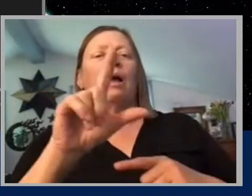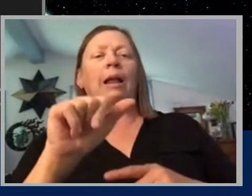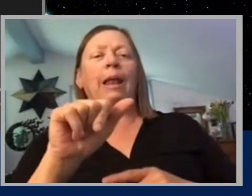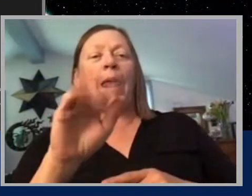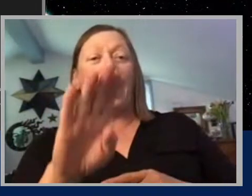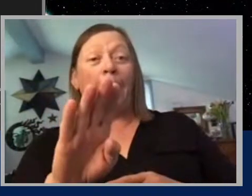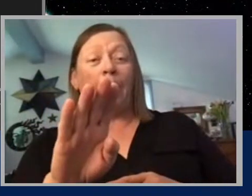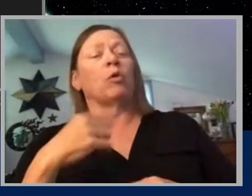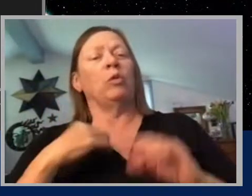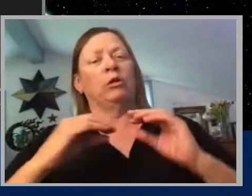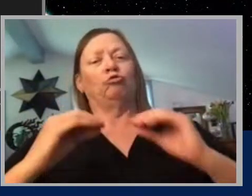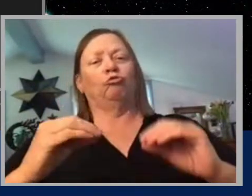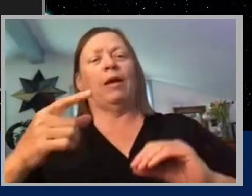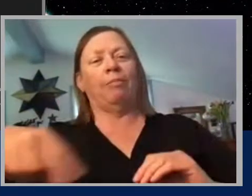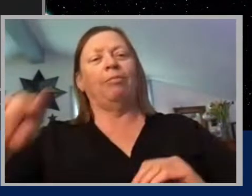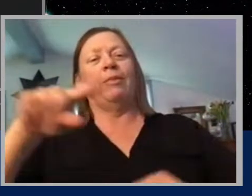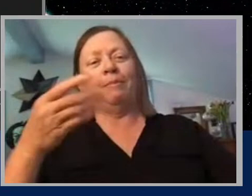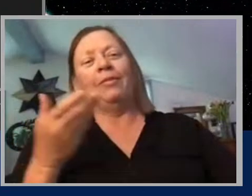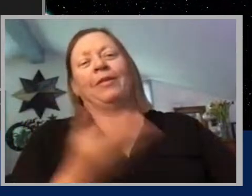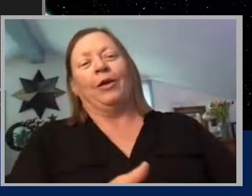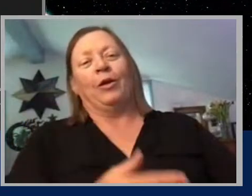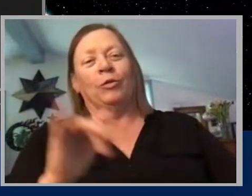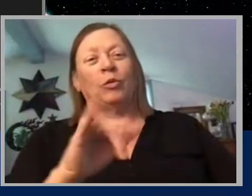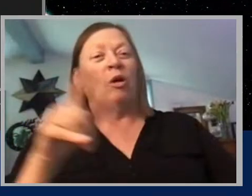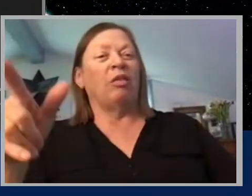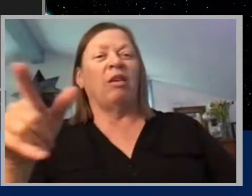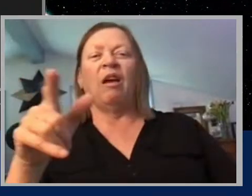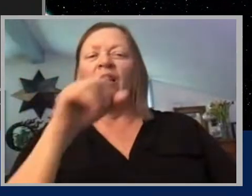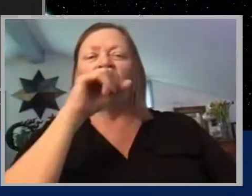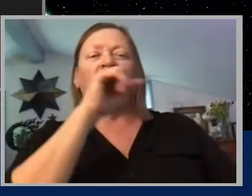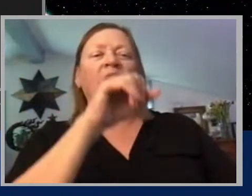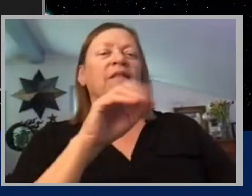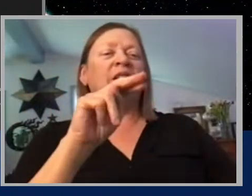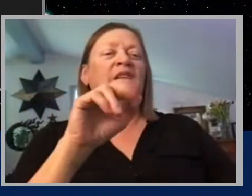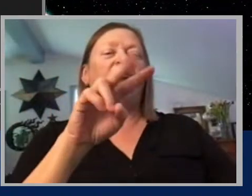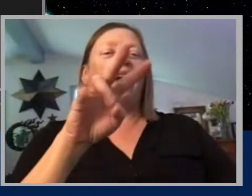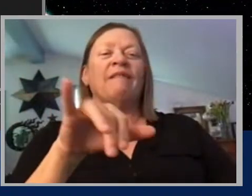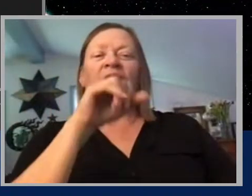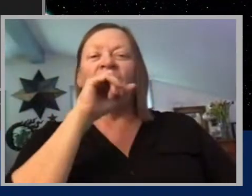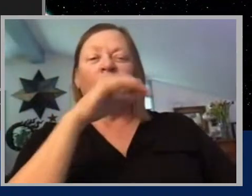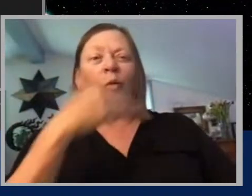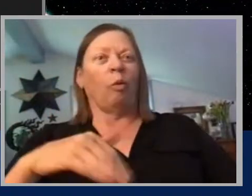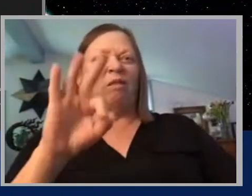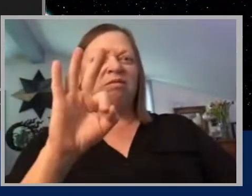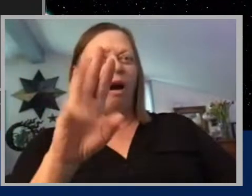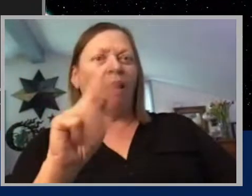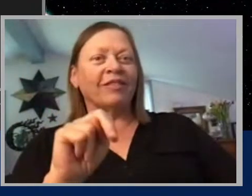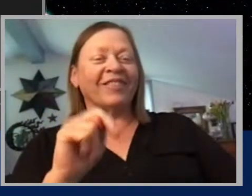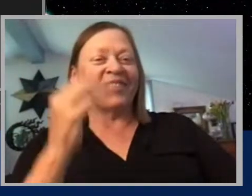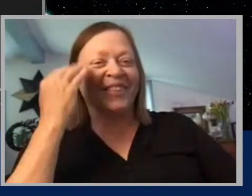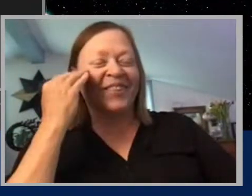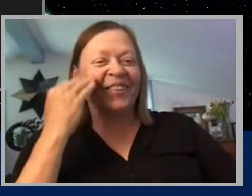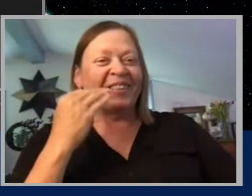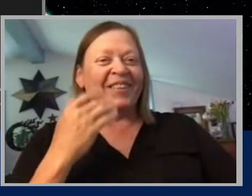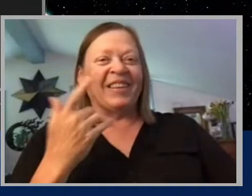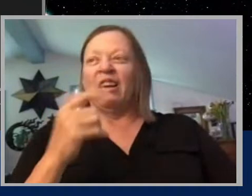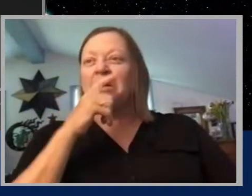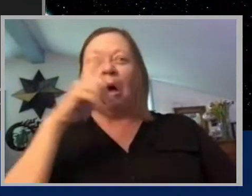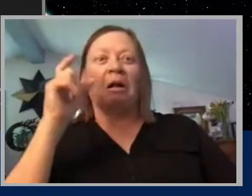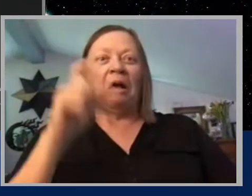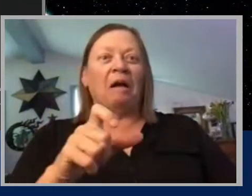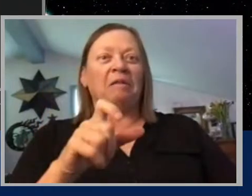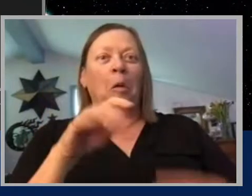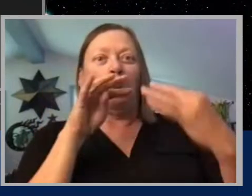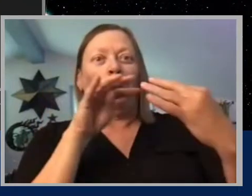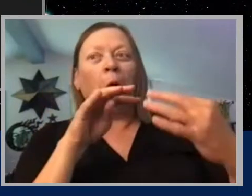operations. So to them, it's just, one of the fun things that they get to do. They're like, I'm not shooting or having to